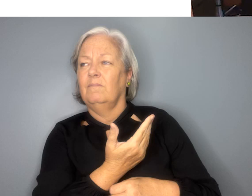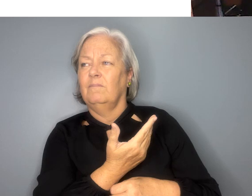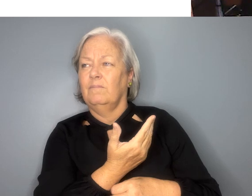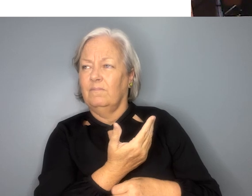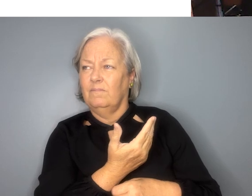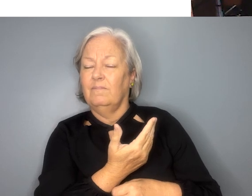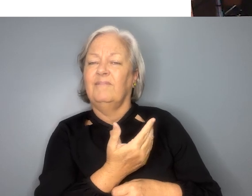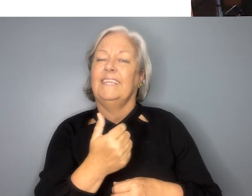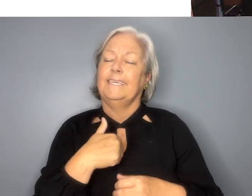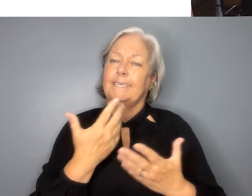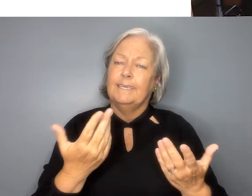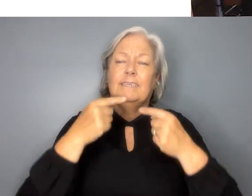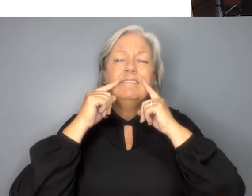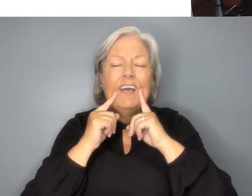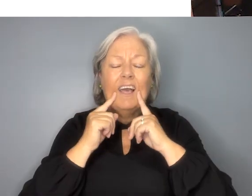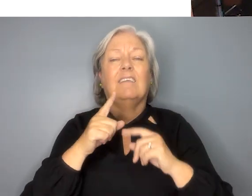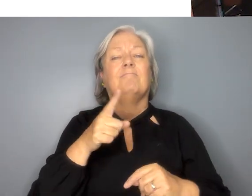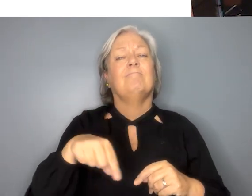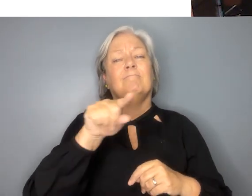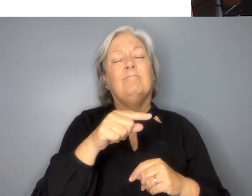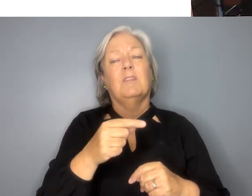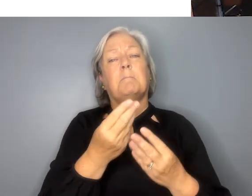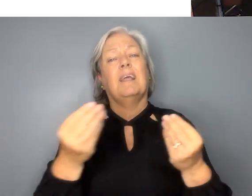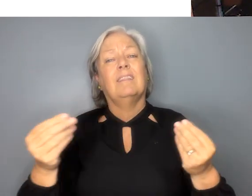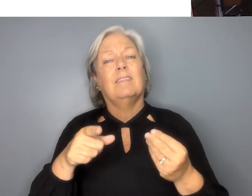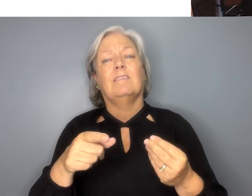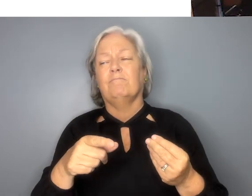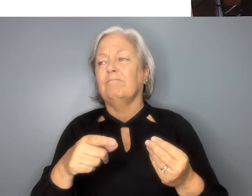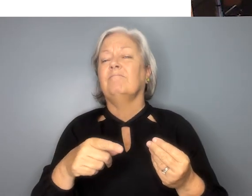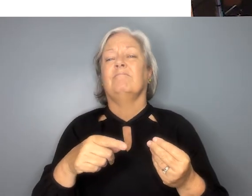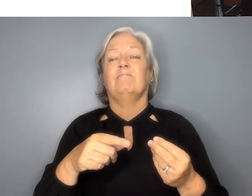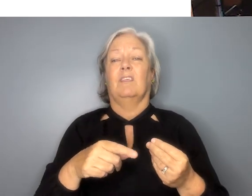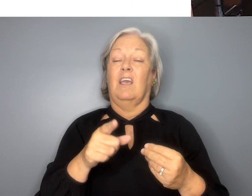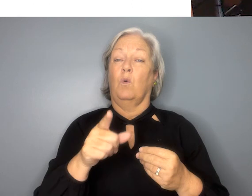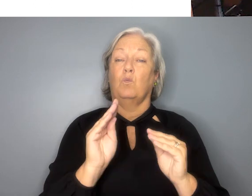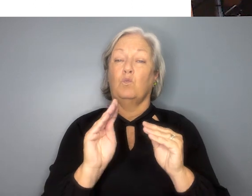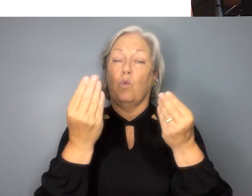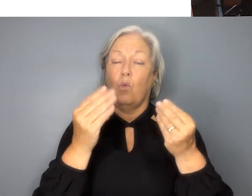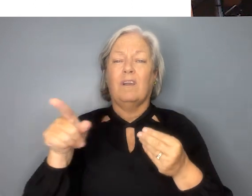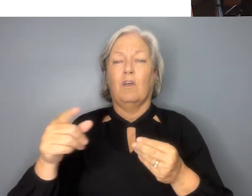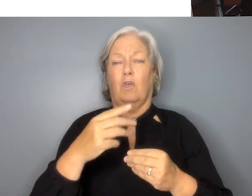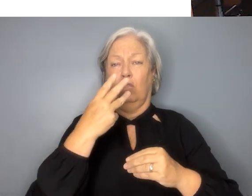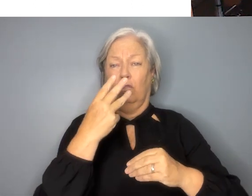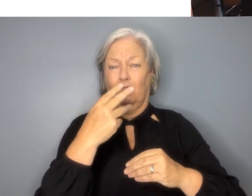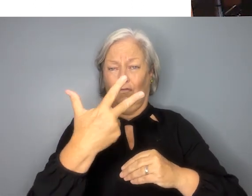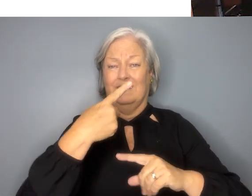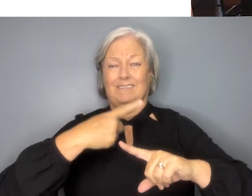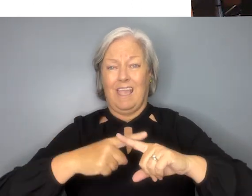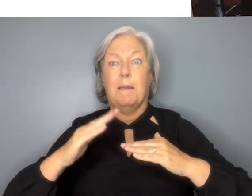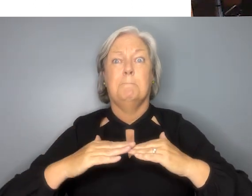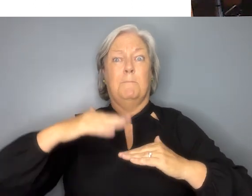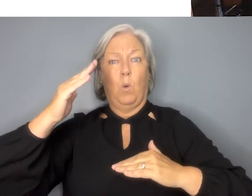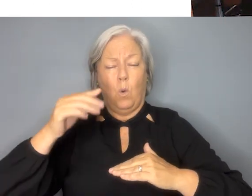that sadly, that the suicide rate with our young people is 3 times higher than a non-Indigenous community. And we